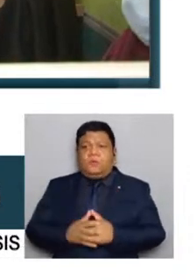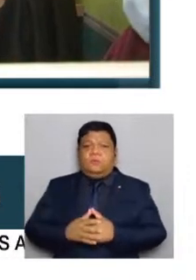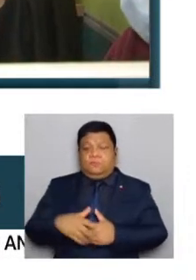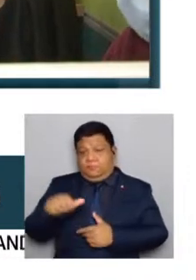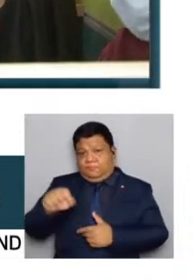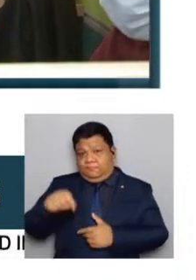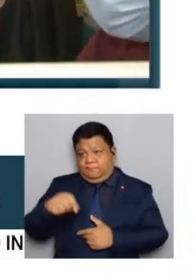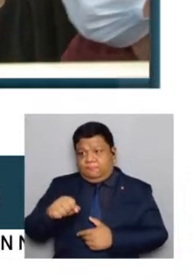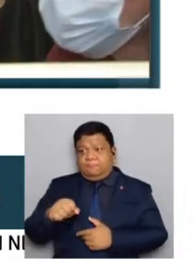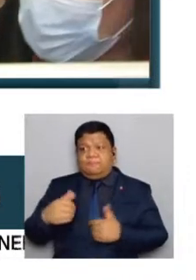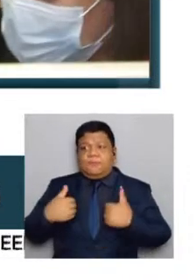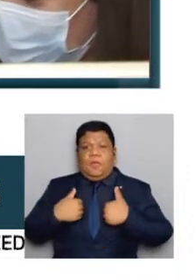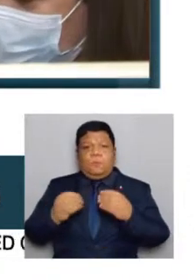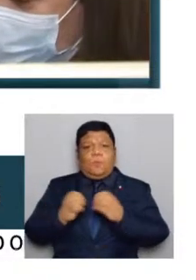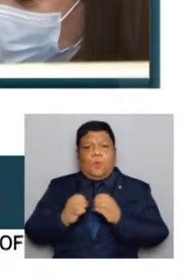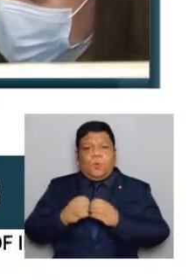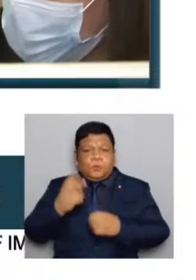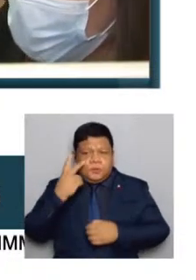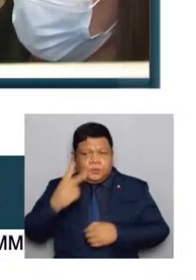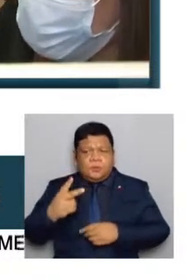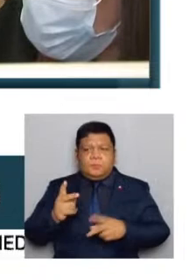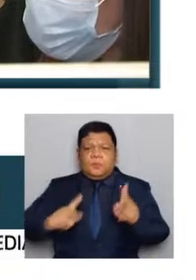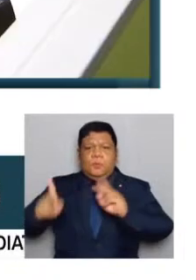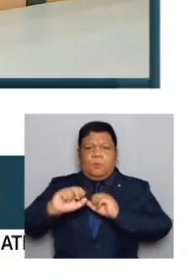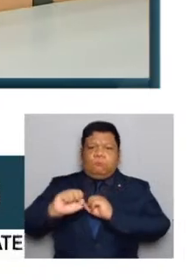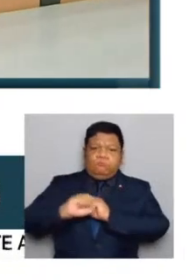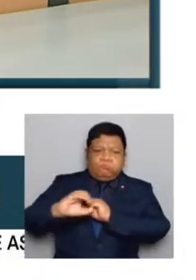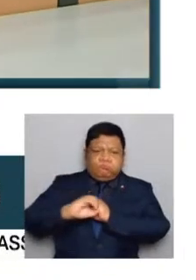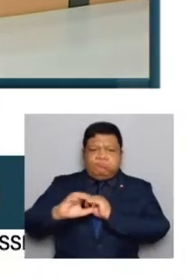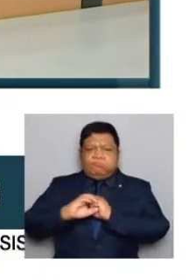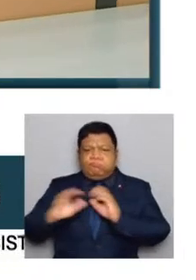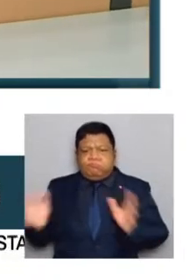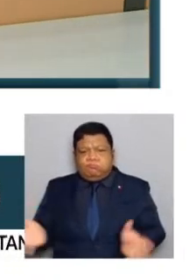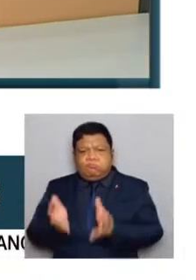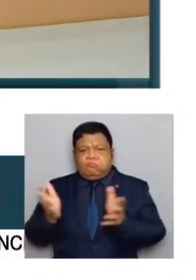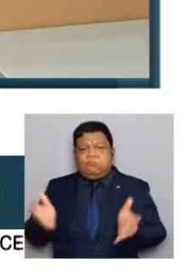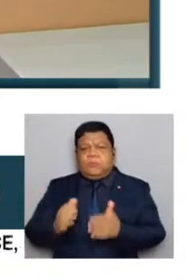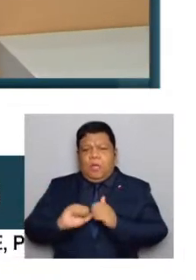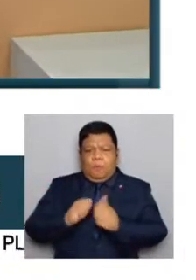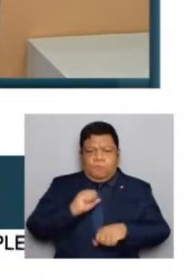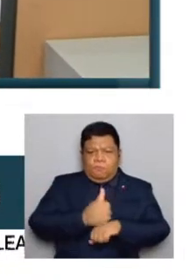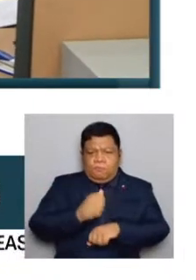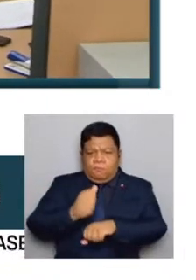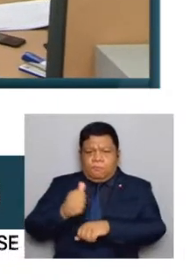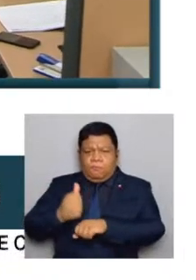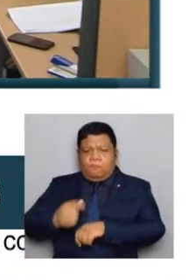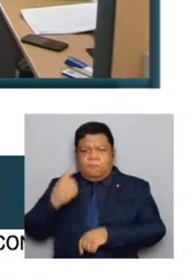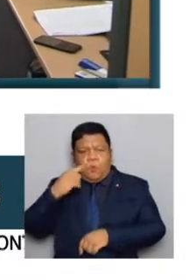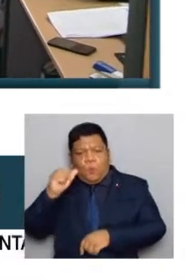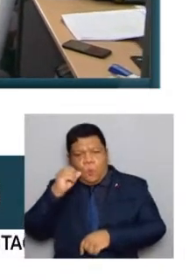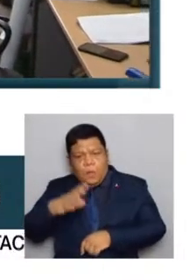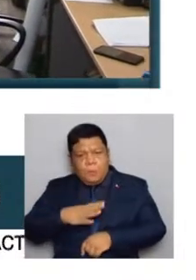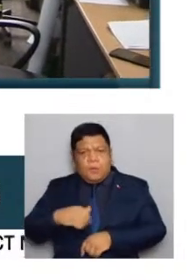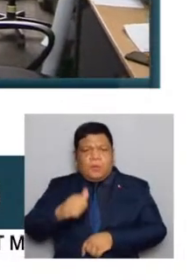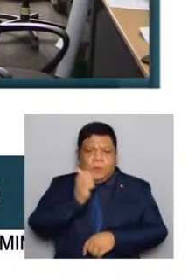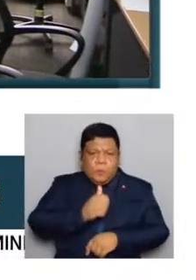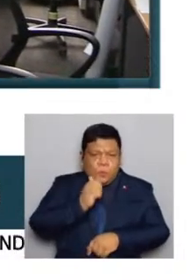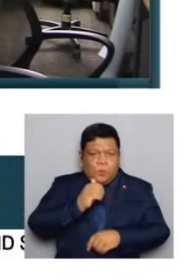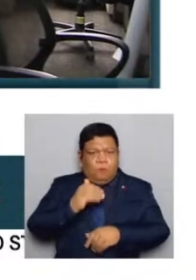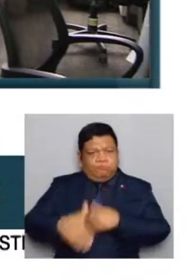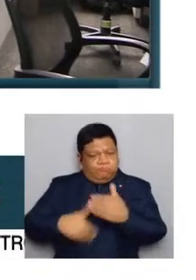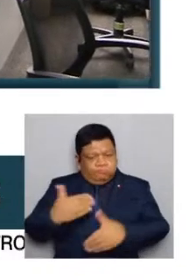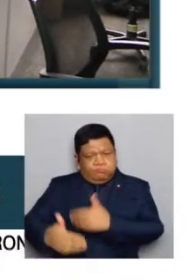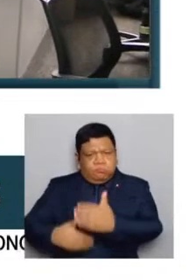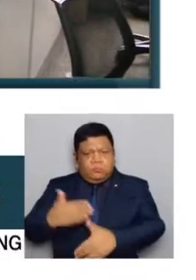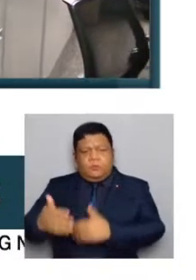see more champions honing and creating pathways for other women and girls to move forward and